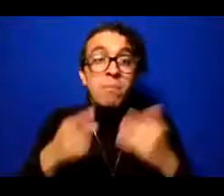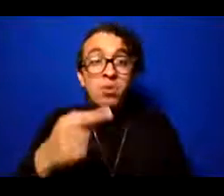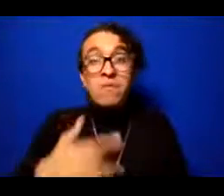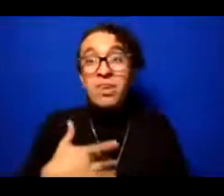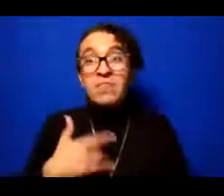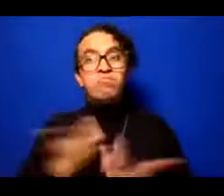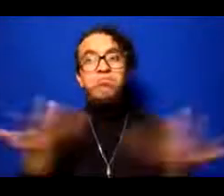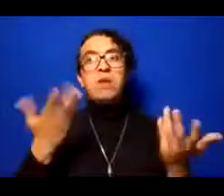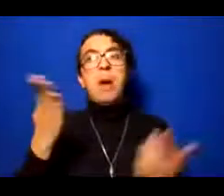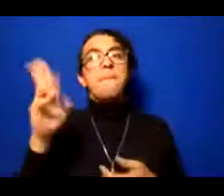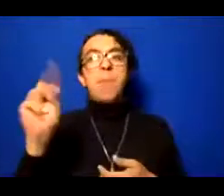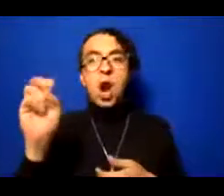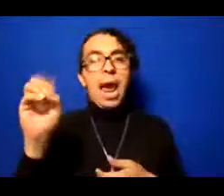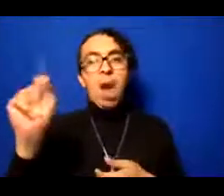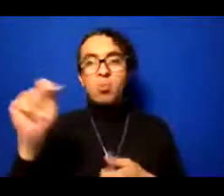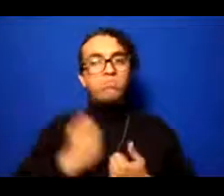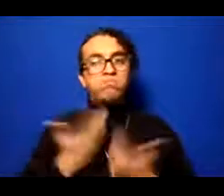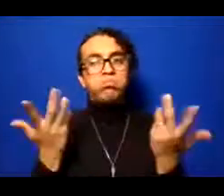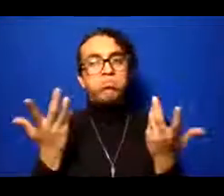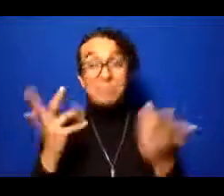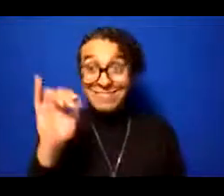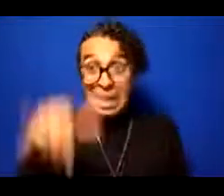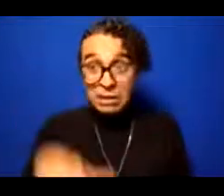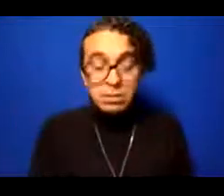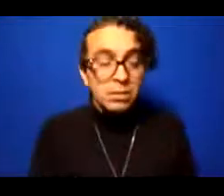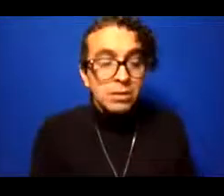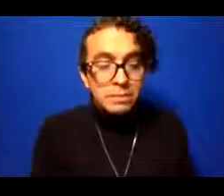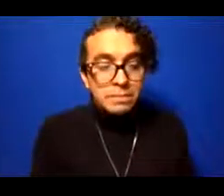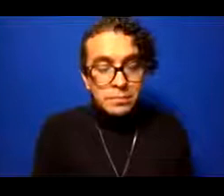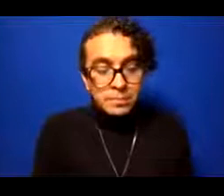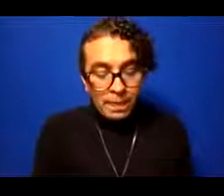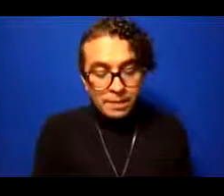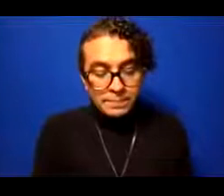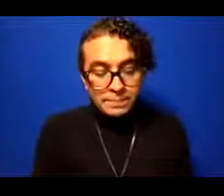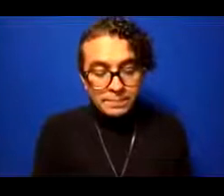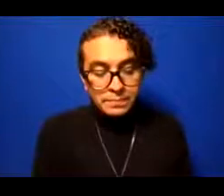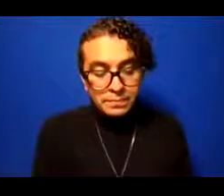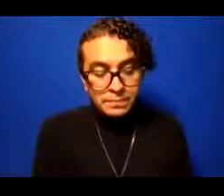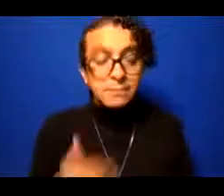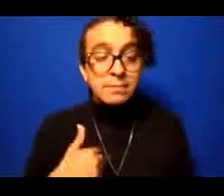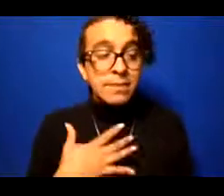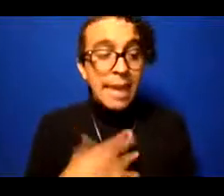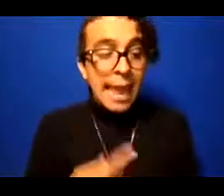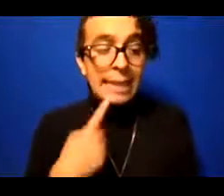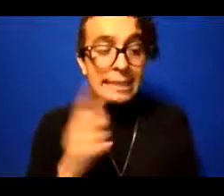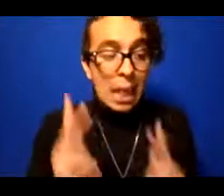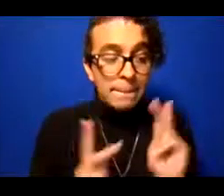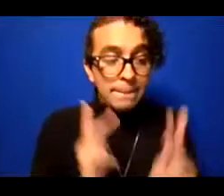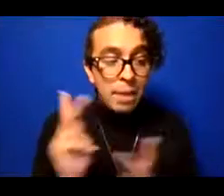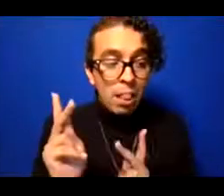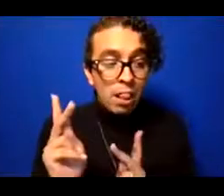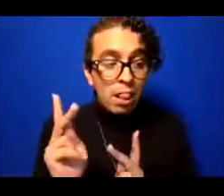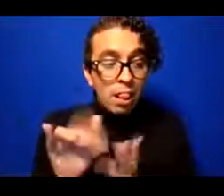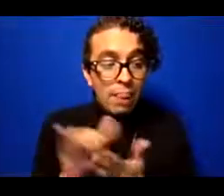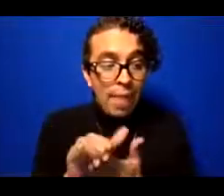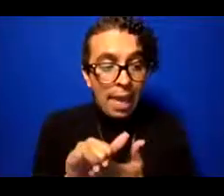out. And so I just like to let people know that when we have massive different changes in our life, and our